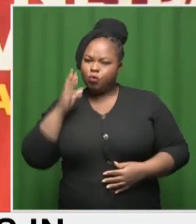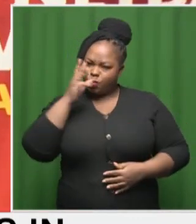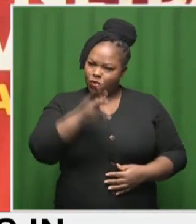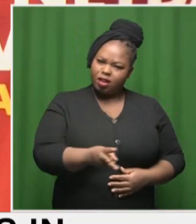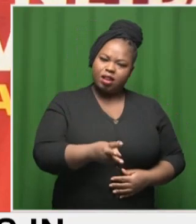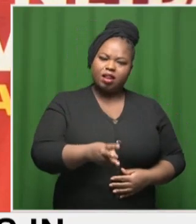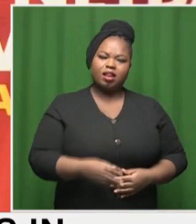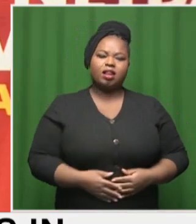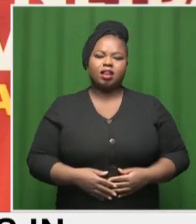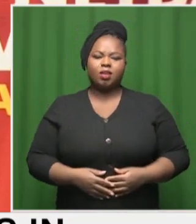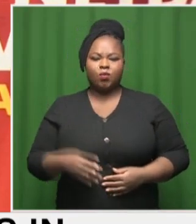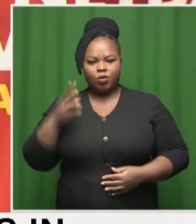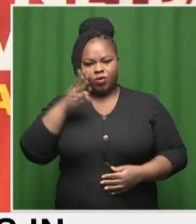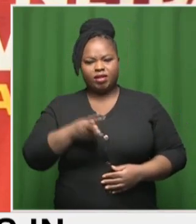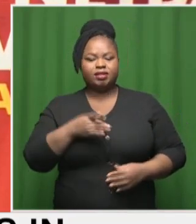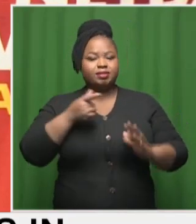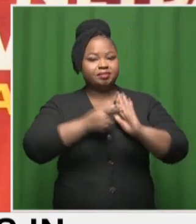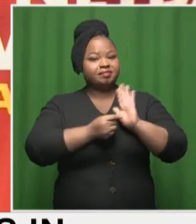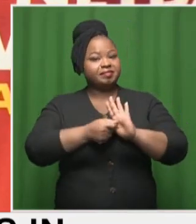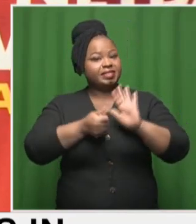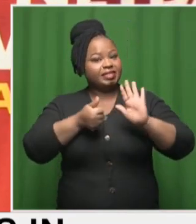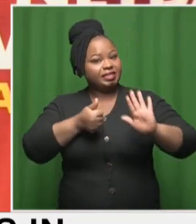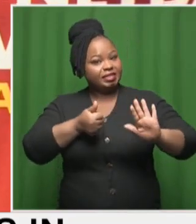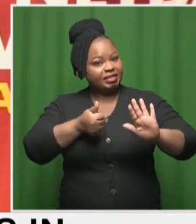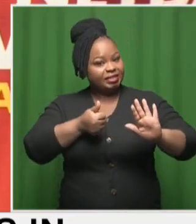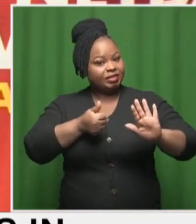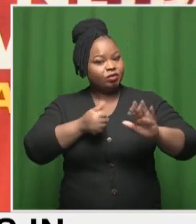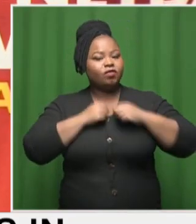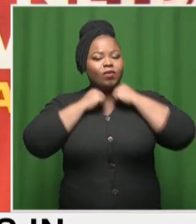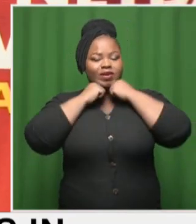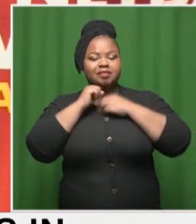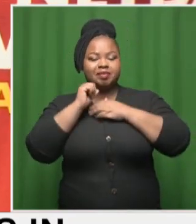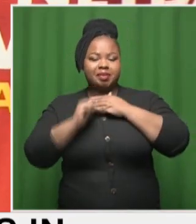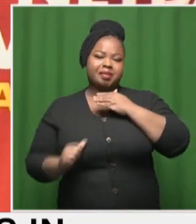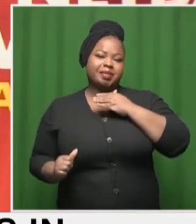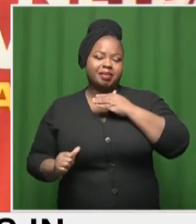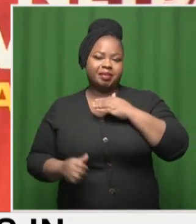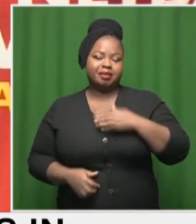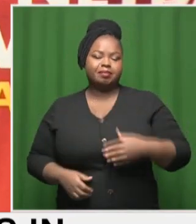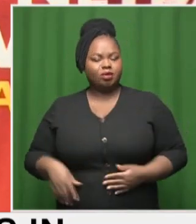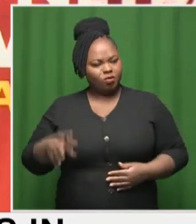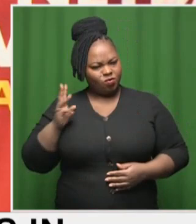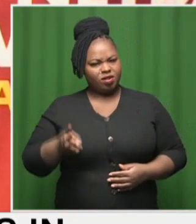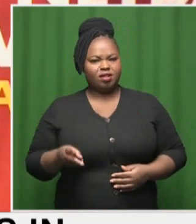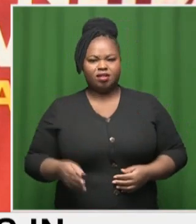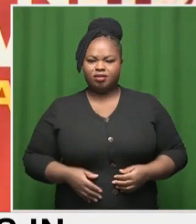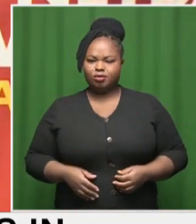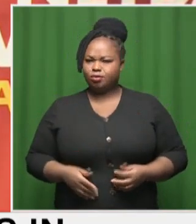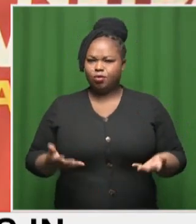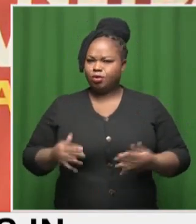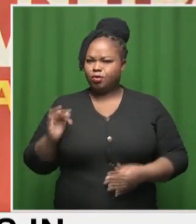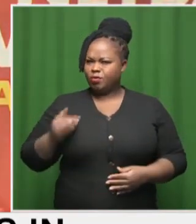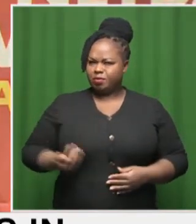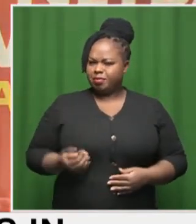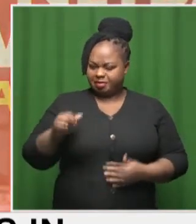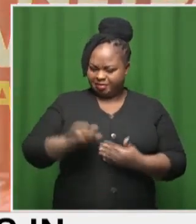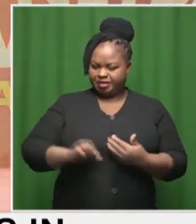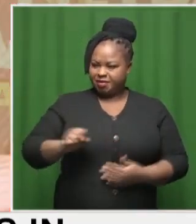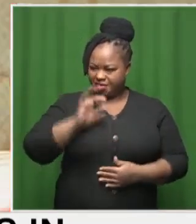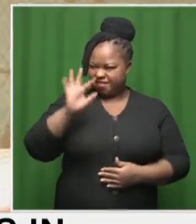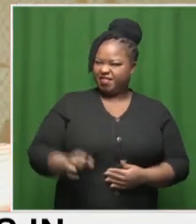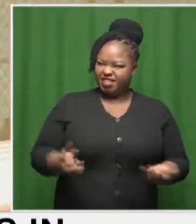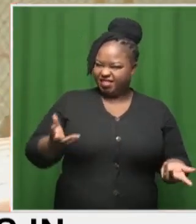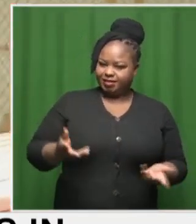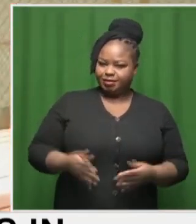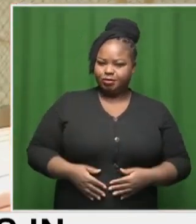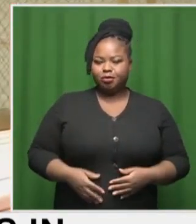going to win it on the 6th of August. We should. It's Women's Month in South Africa. Exactly. On that month. Yeah.